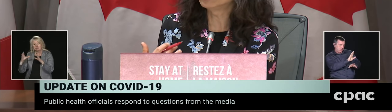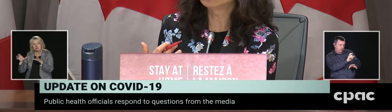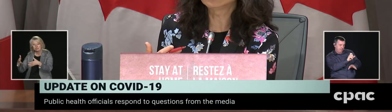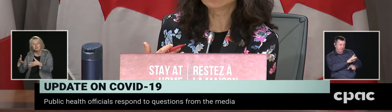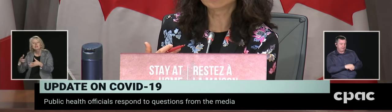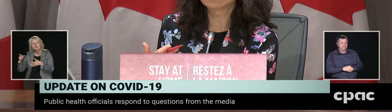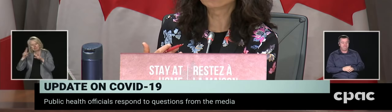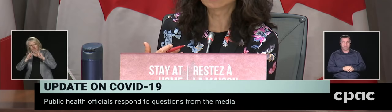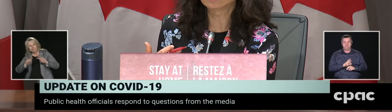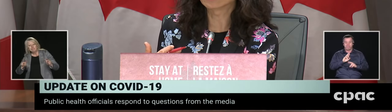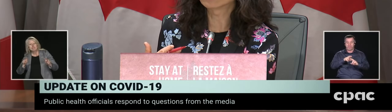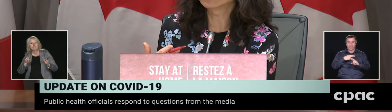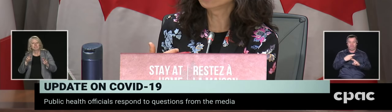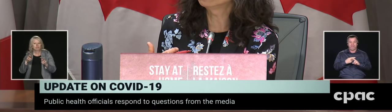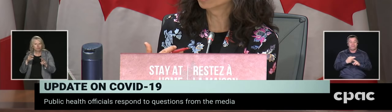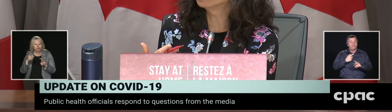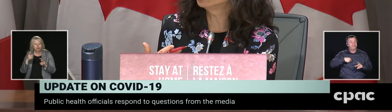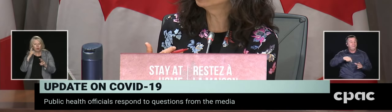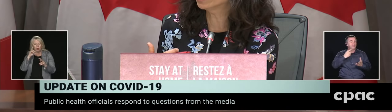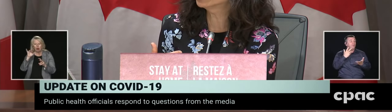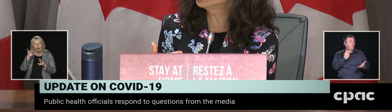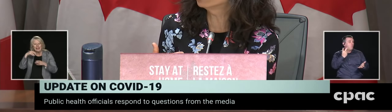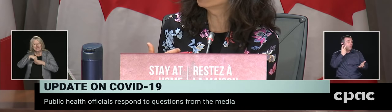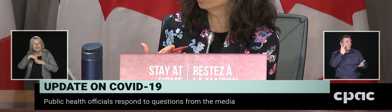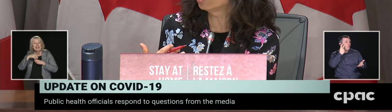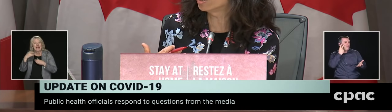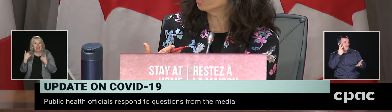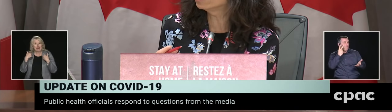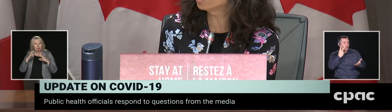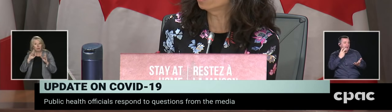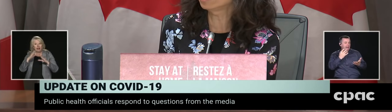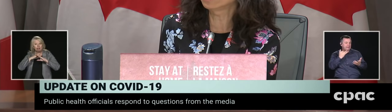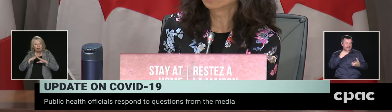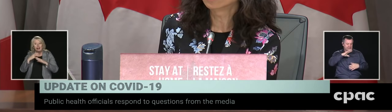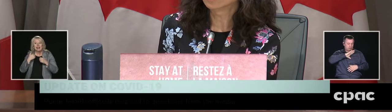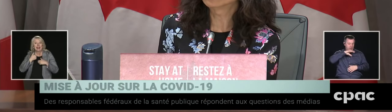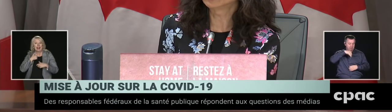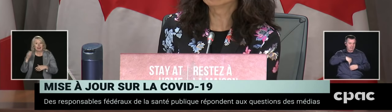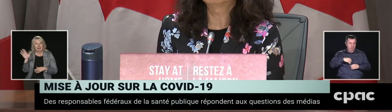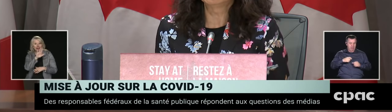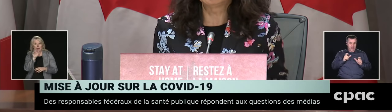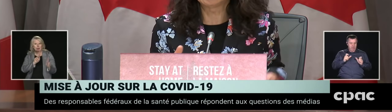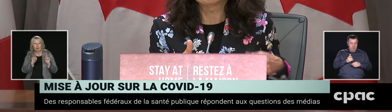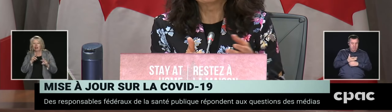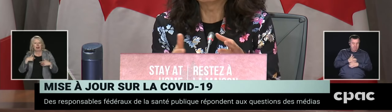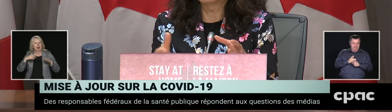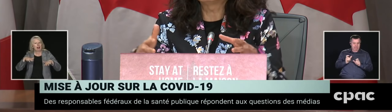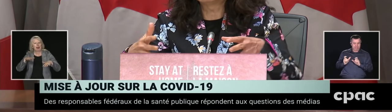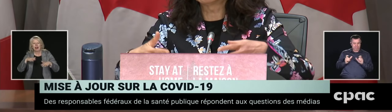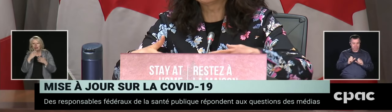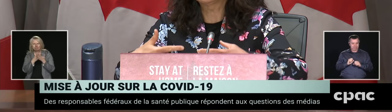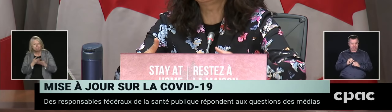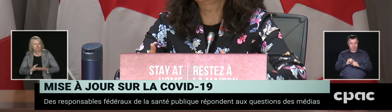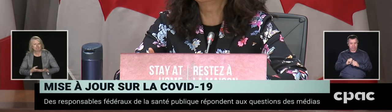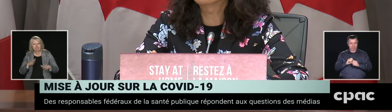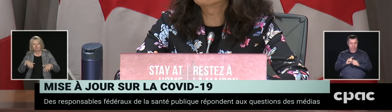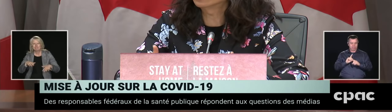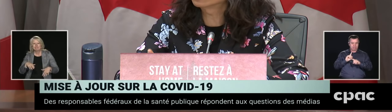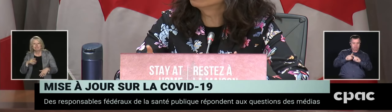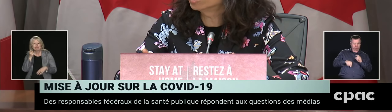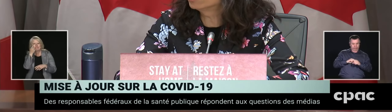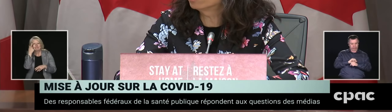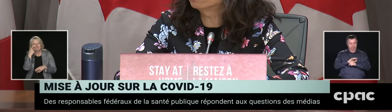of immunity is in our Canadian population. We actually don't know that, and I think, as we all appreciate, the number of reported cases